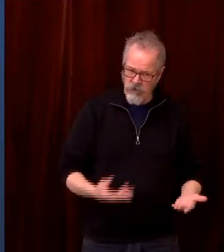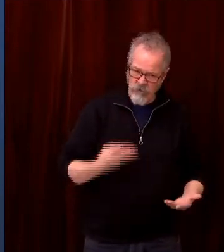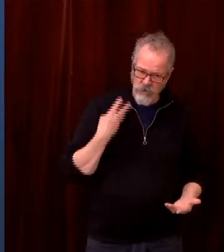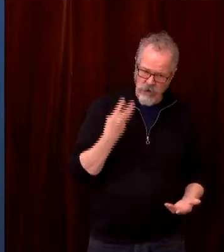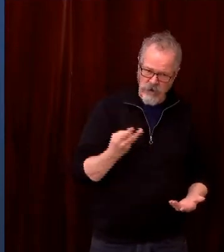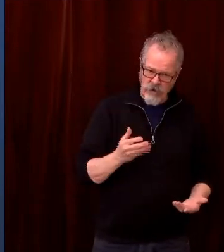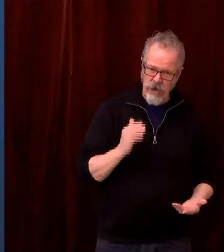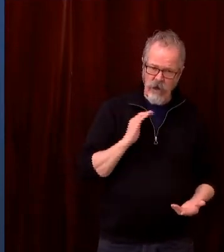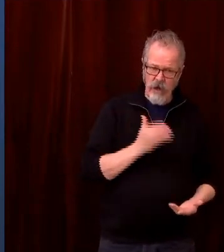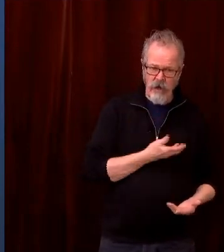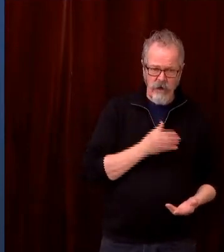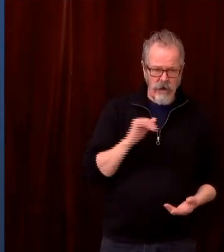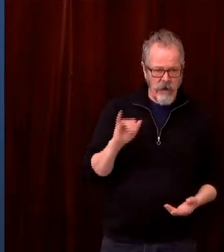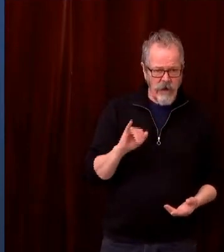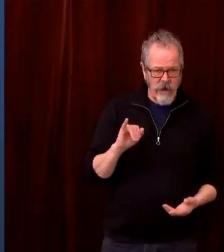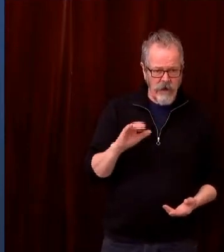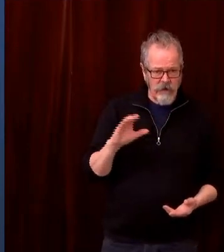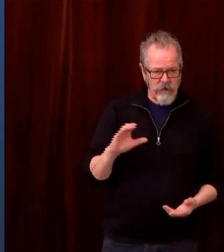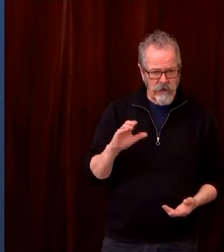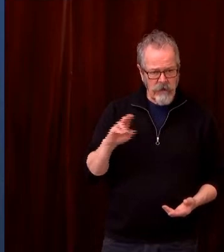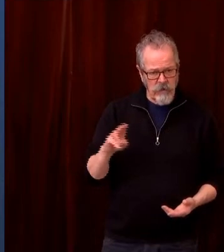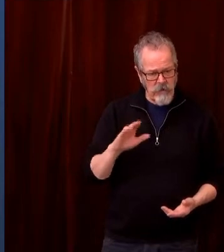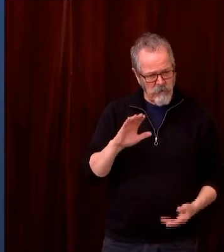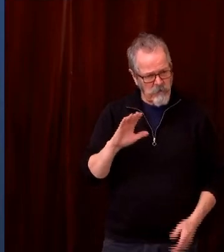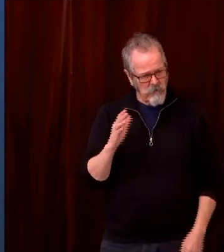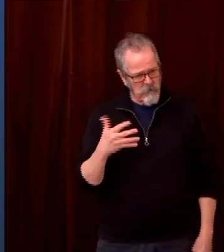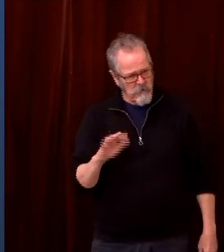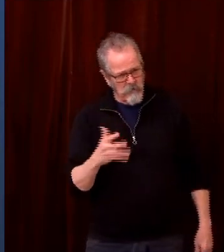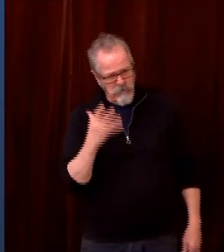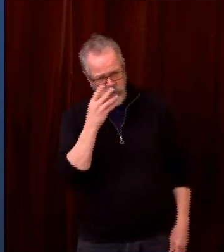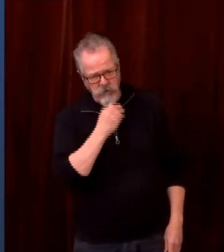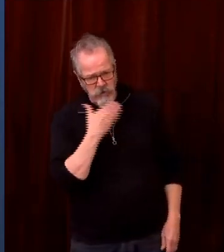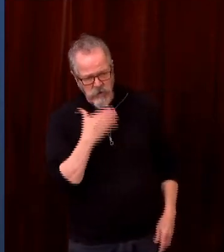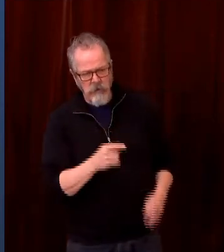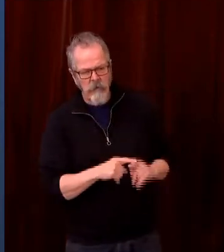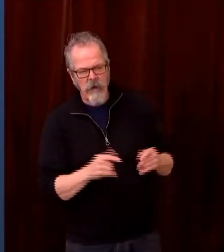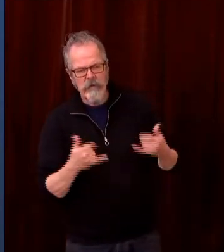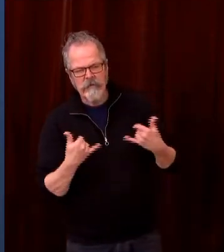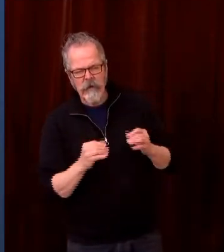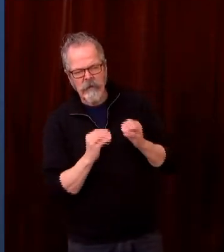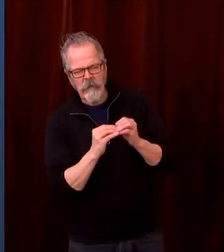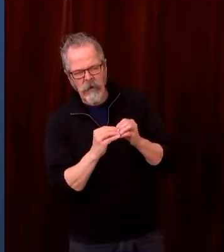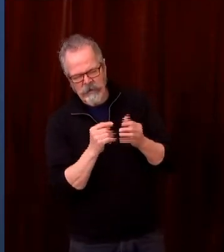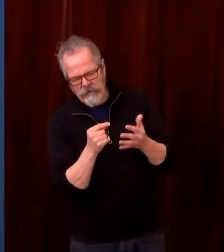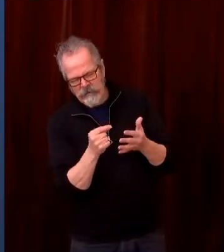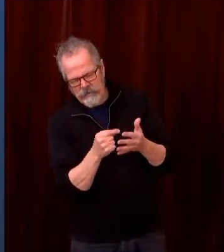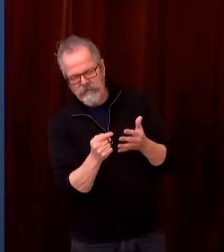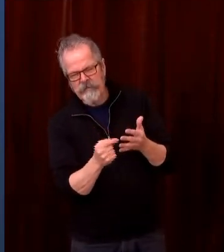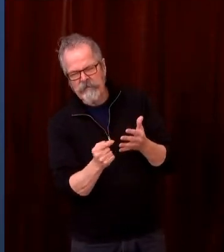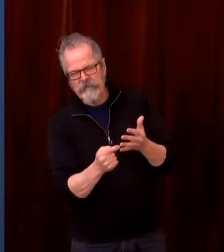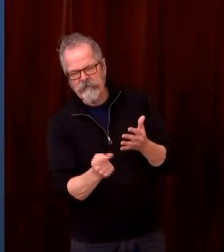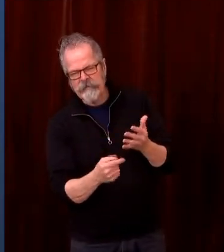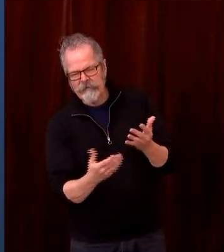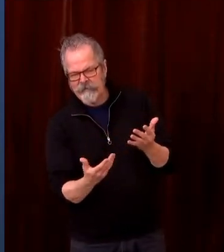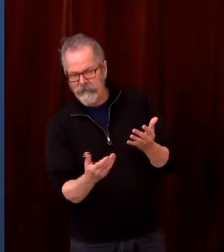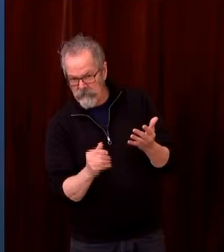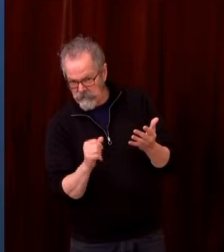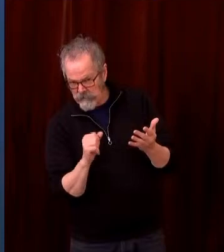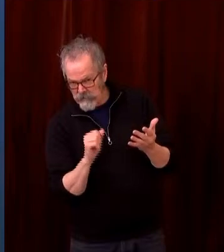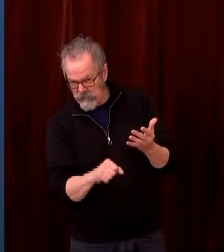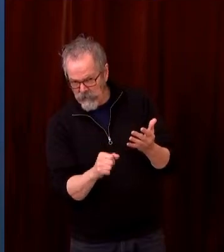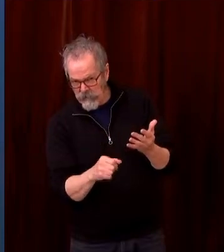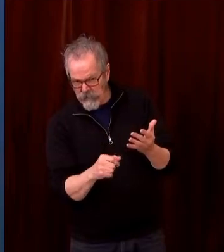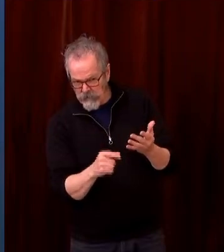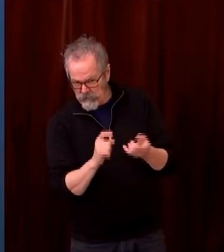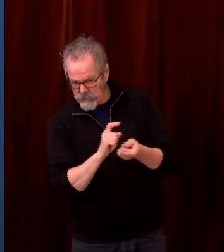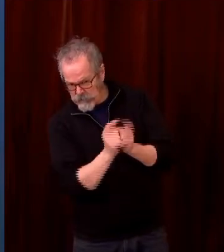all 4 of these? And on top of that, any more future discussions about allowing some of the counties that may be doing better